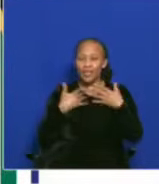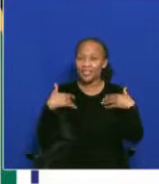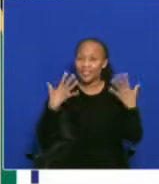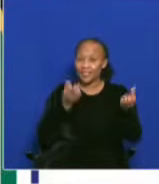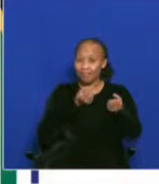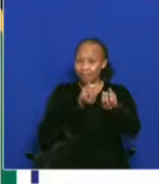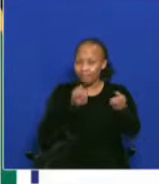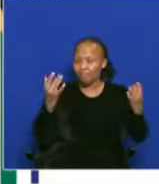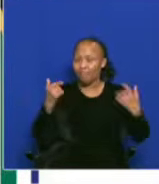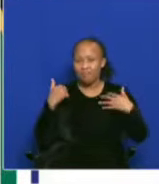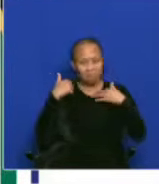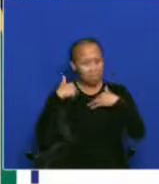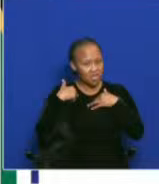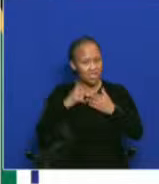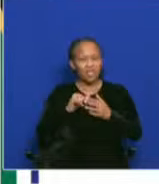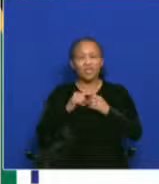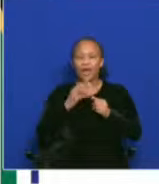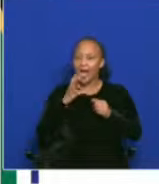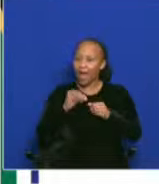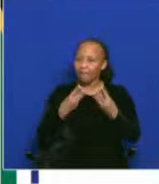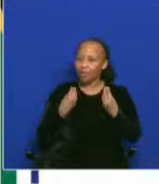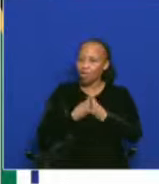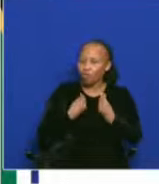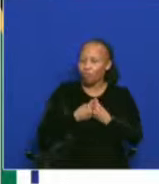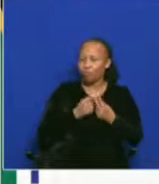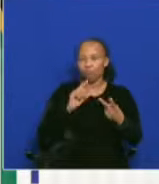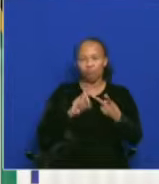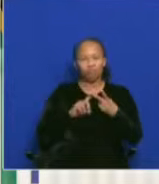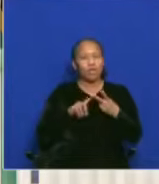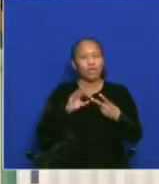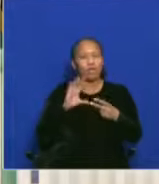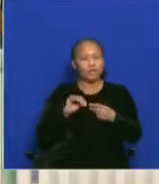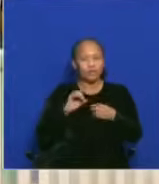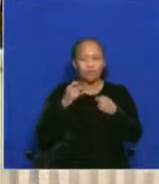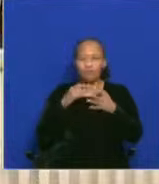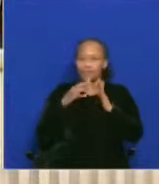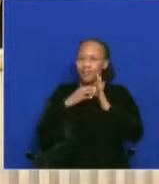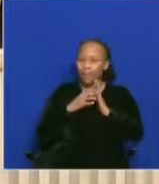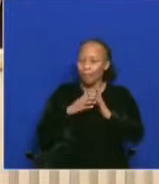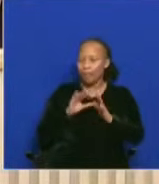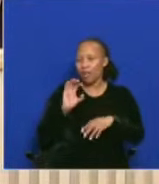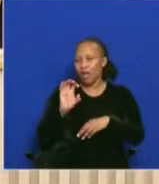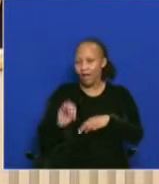stock, the samples have been approved by SAPRA. I've got the stock as well, so I want to operate it.